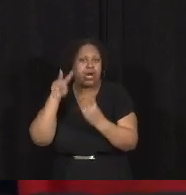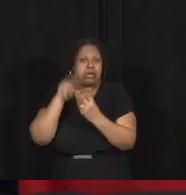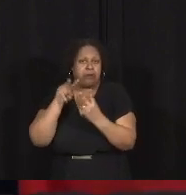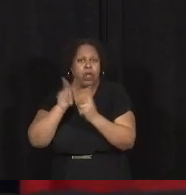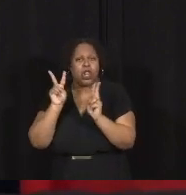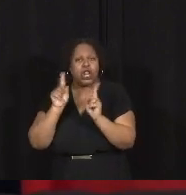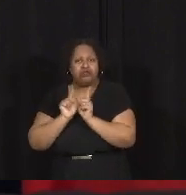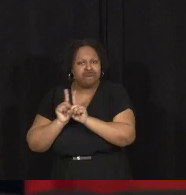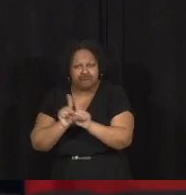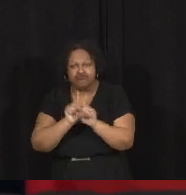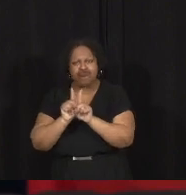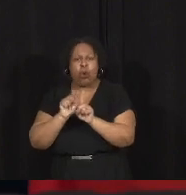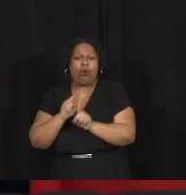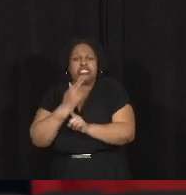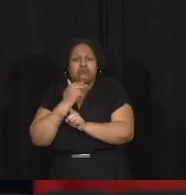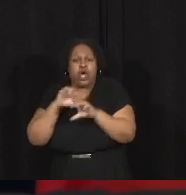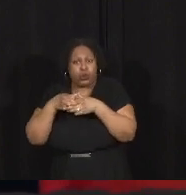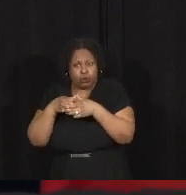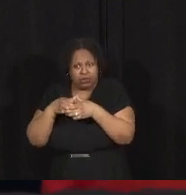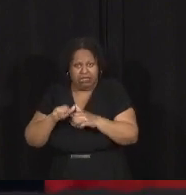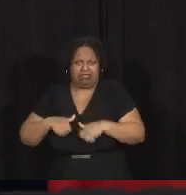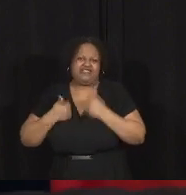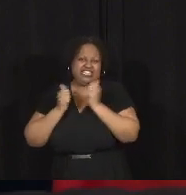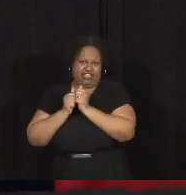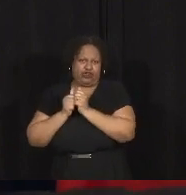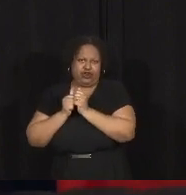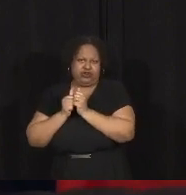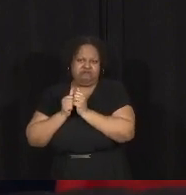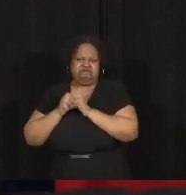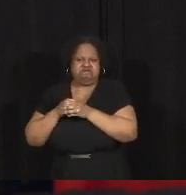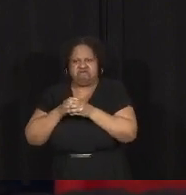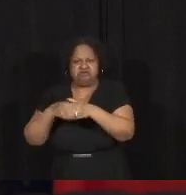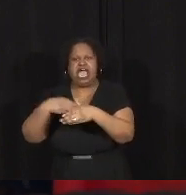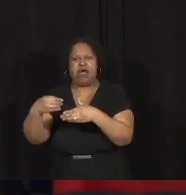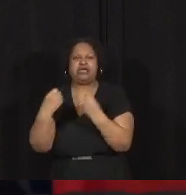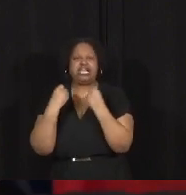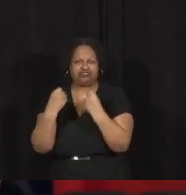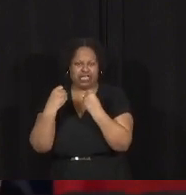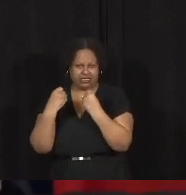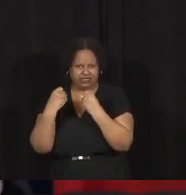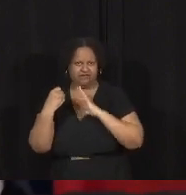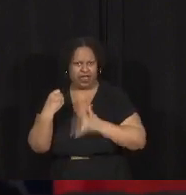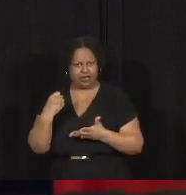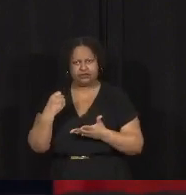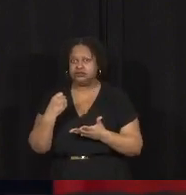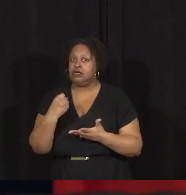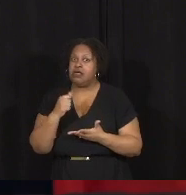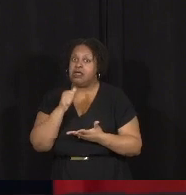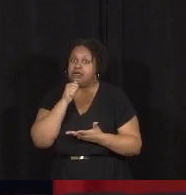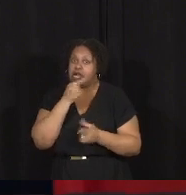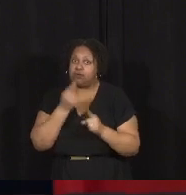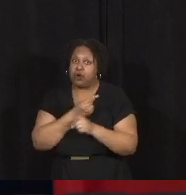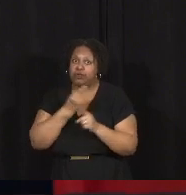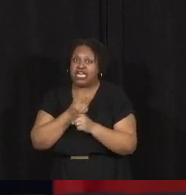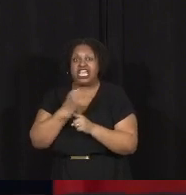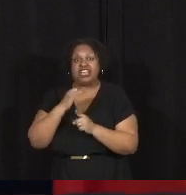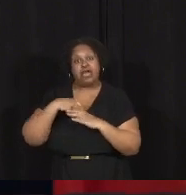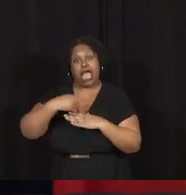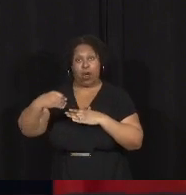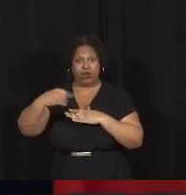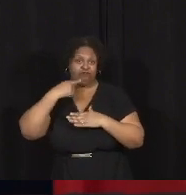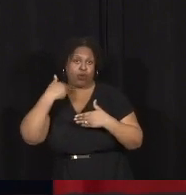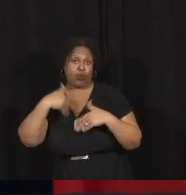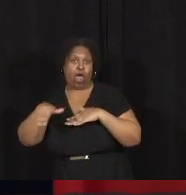they already live. It is not appropriate if one is out walking to stop in the normal